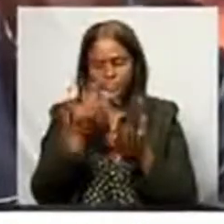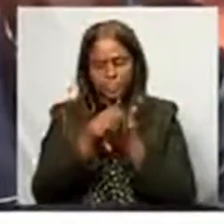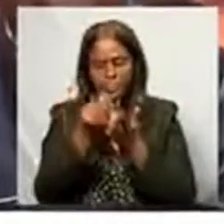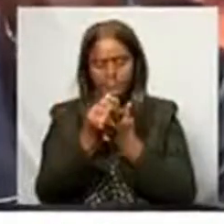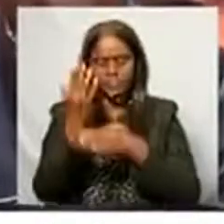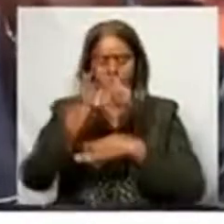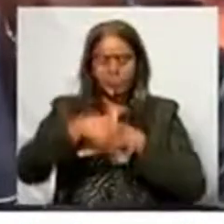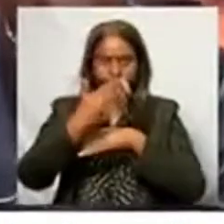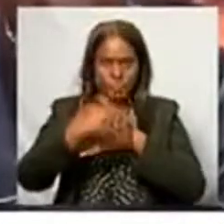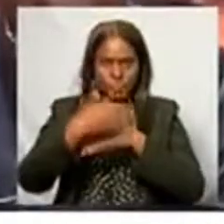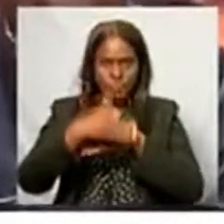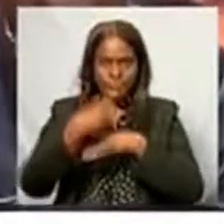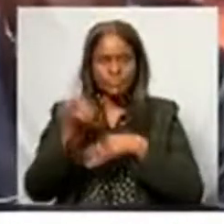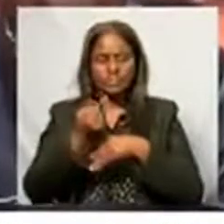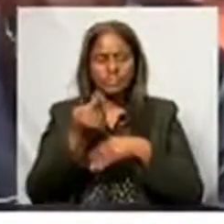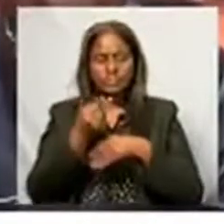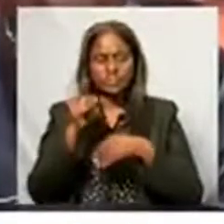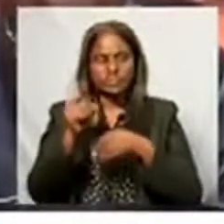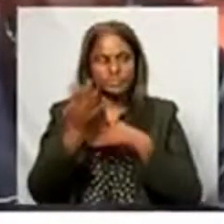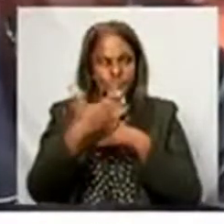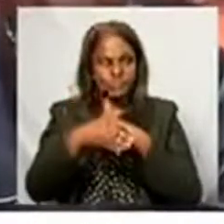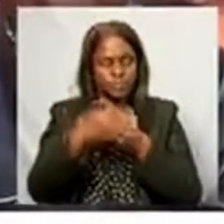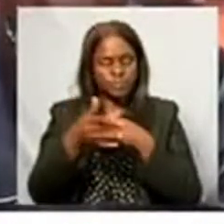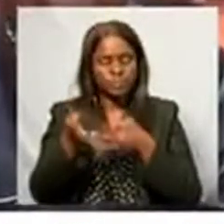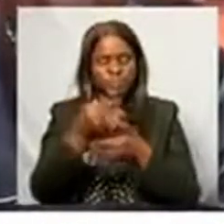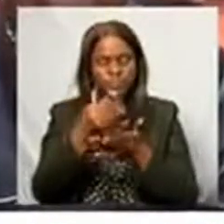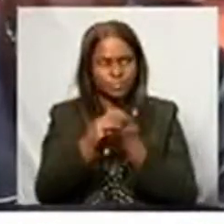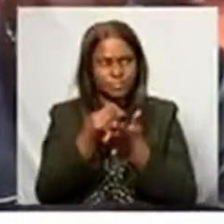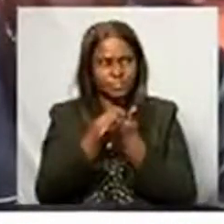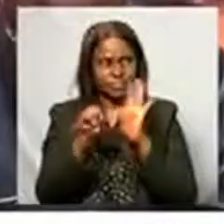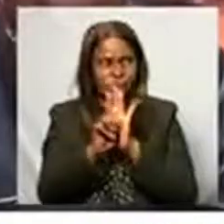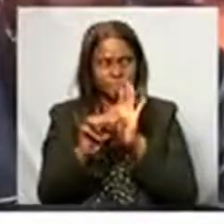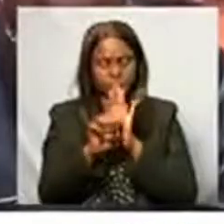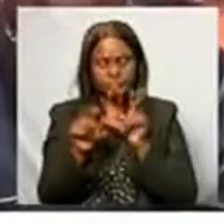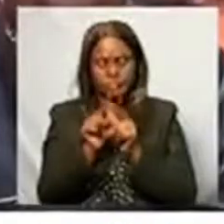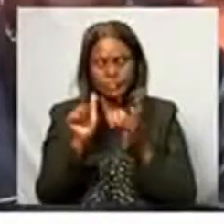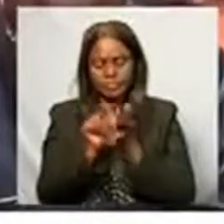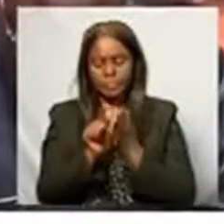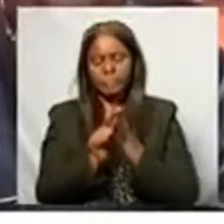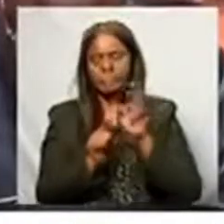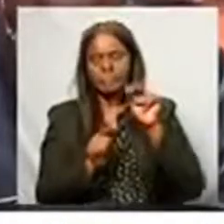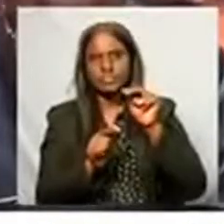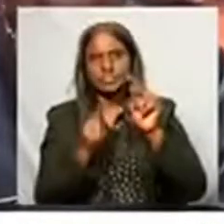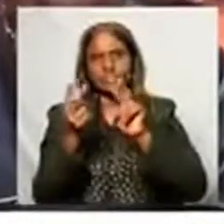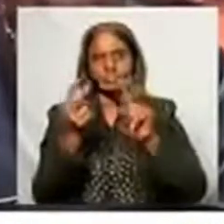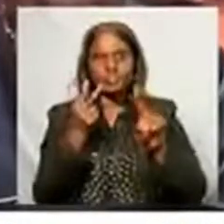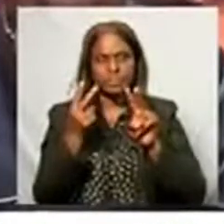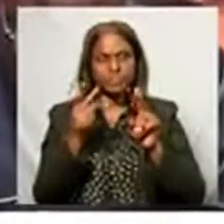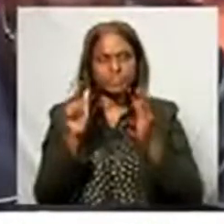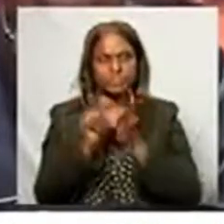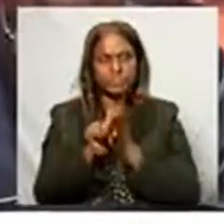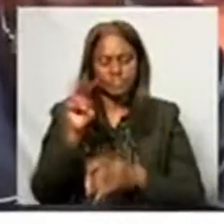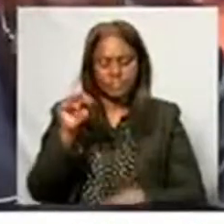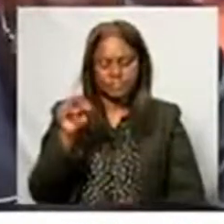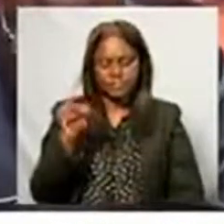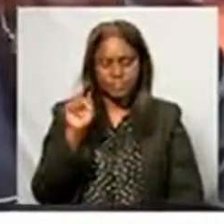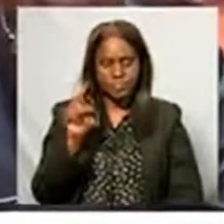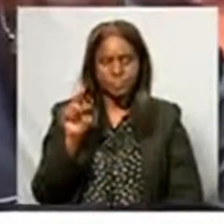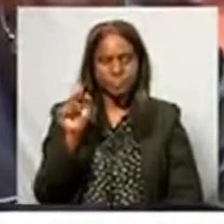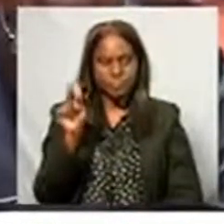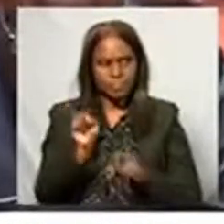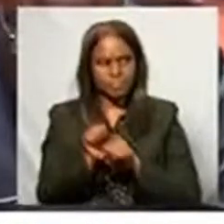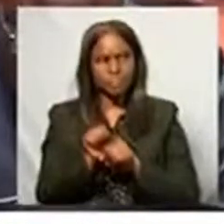toll gates. Toll collections on our toll gates, an example is the Lusaka-Ndola dual carriageway. The Lusaka-Ndola dual carriageway is